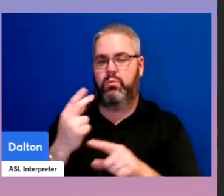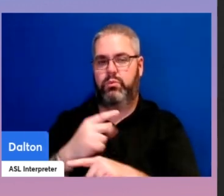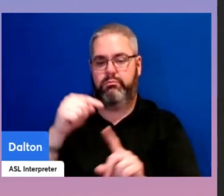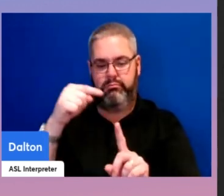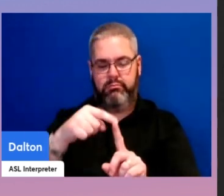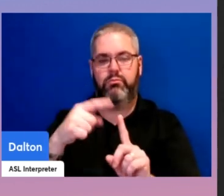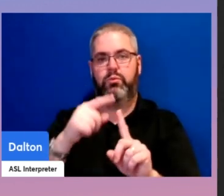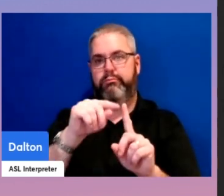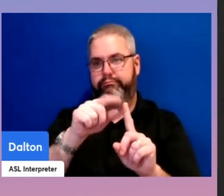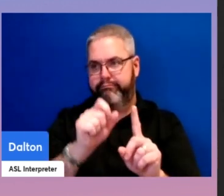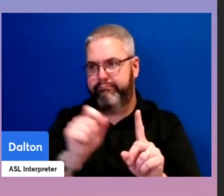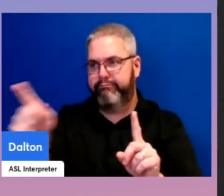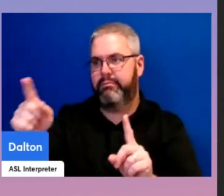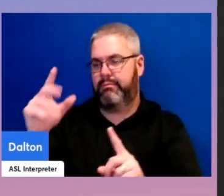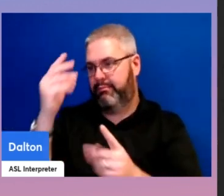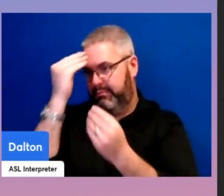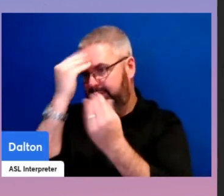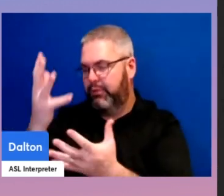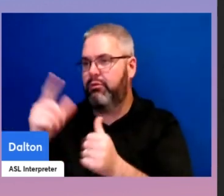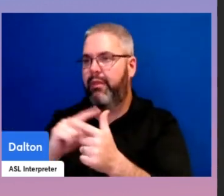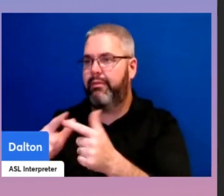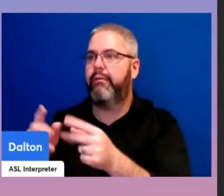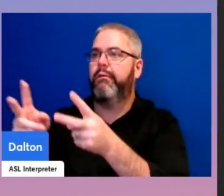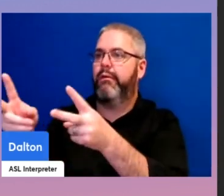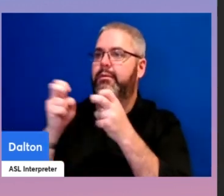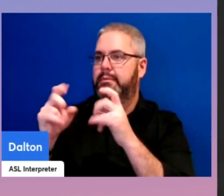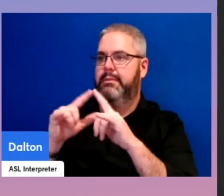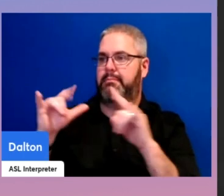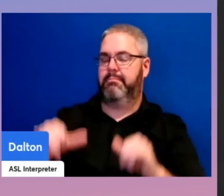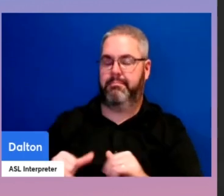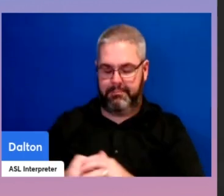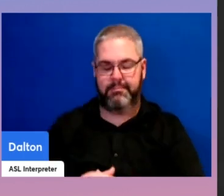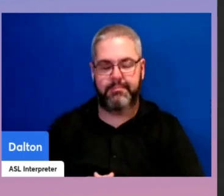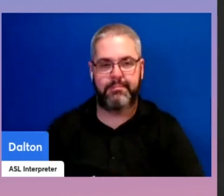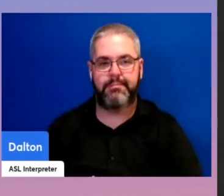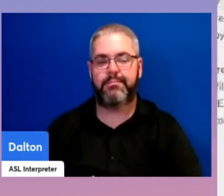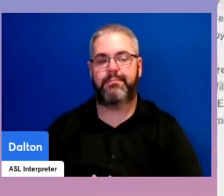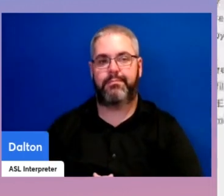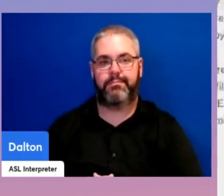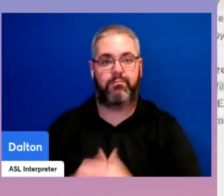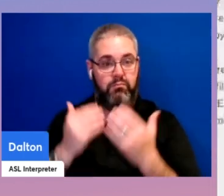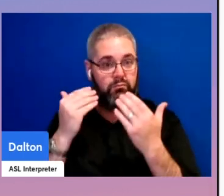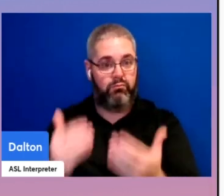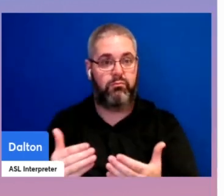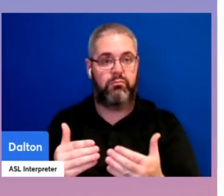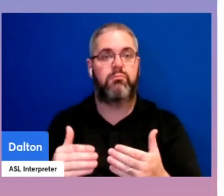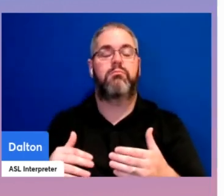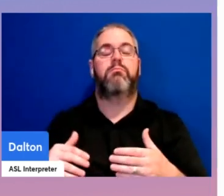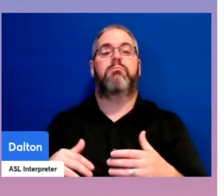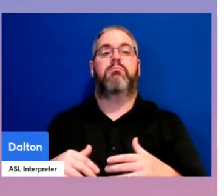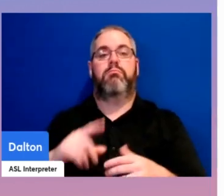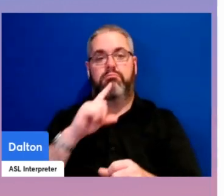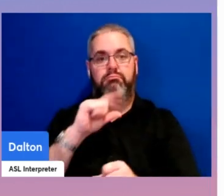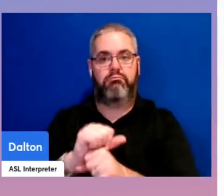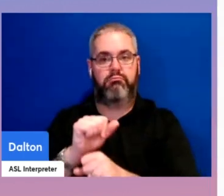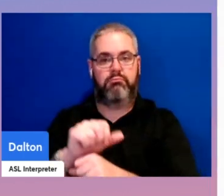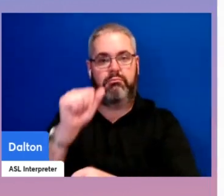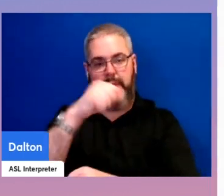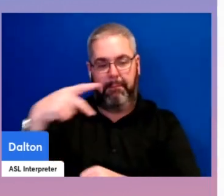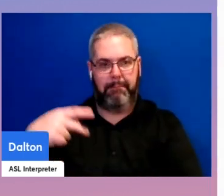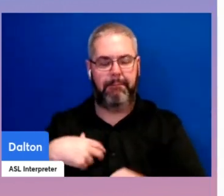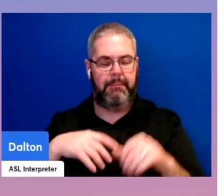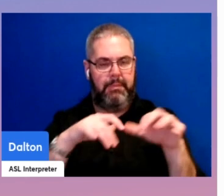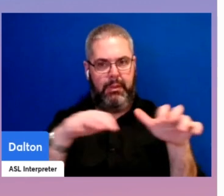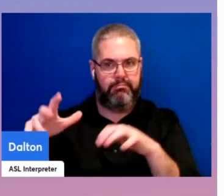insert data and retrieve it. Okay, so with that, let's flip over to the actual application and see how this